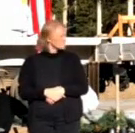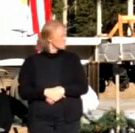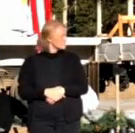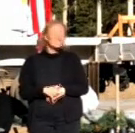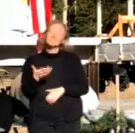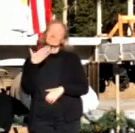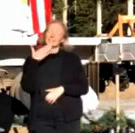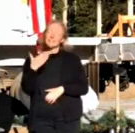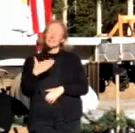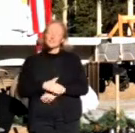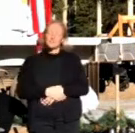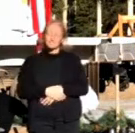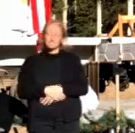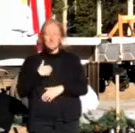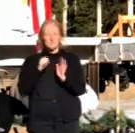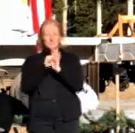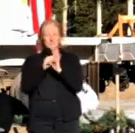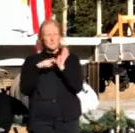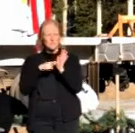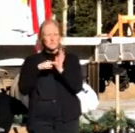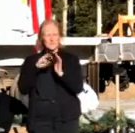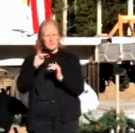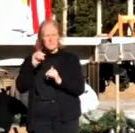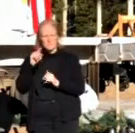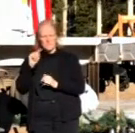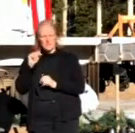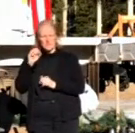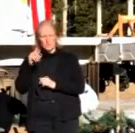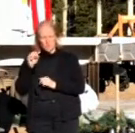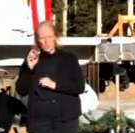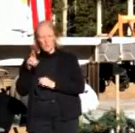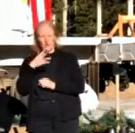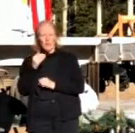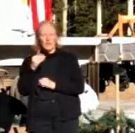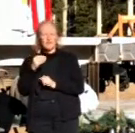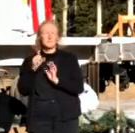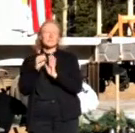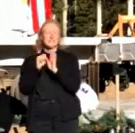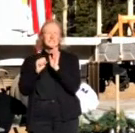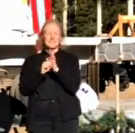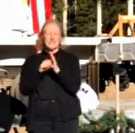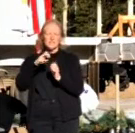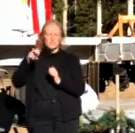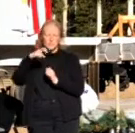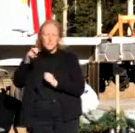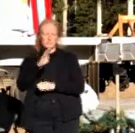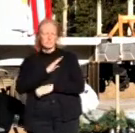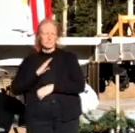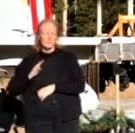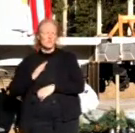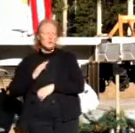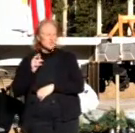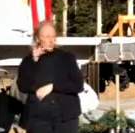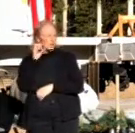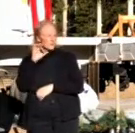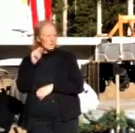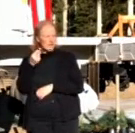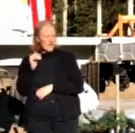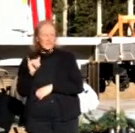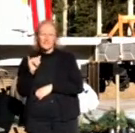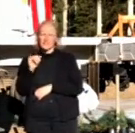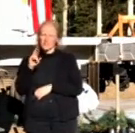Well, thank you very much. I'm State Representative Matt Soper, and I also have the honor of serving on the State Tourism Board, and we're also going to hear from Kathy Ritter in a